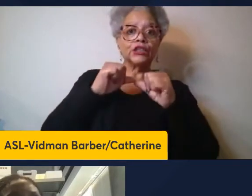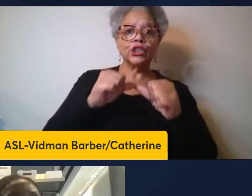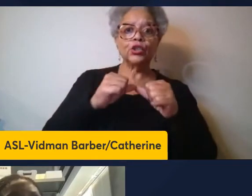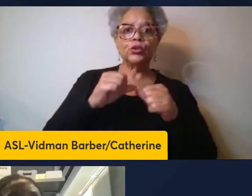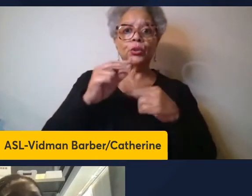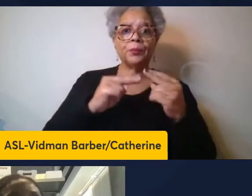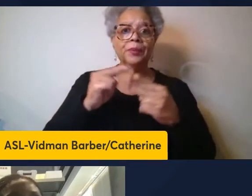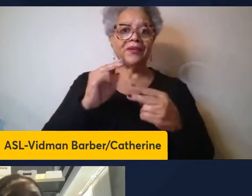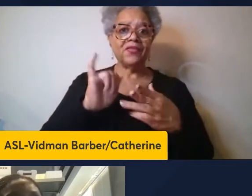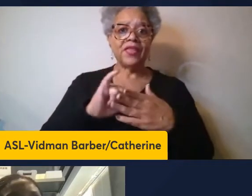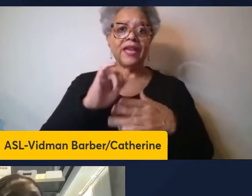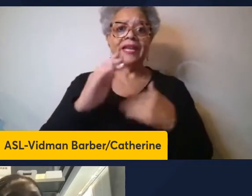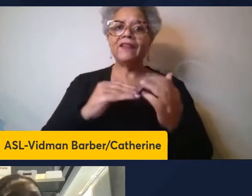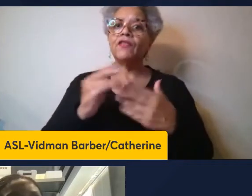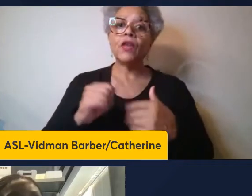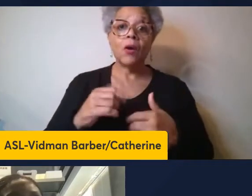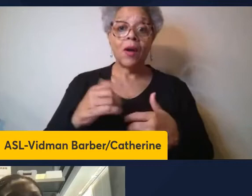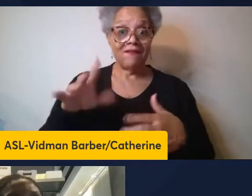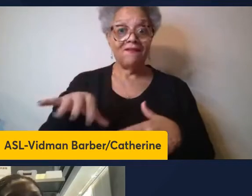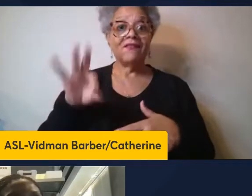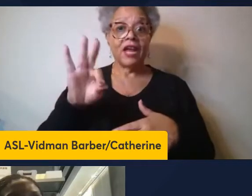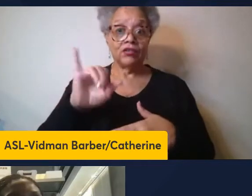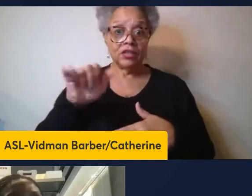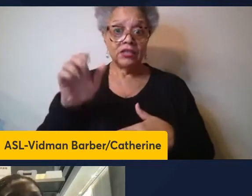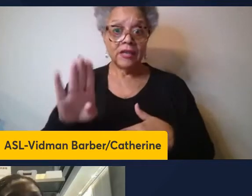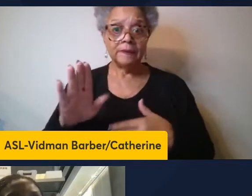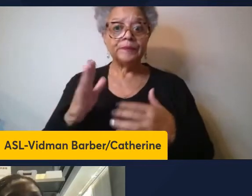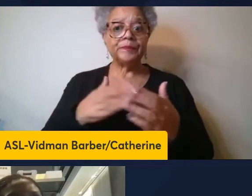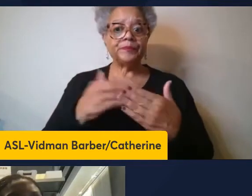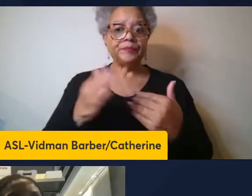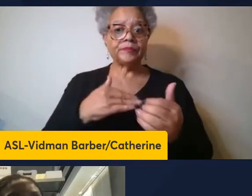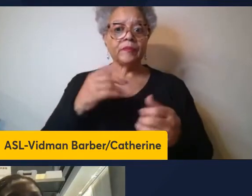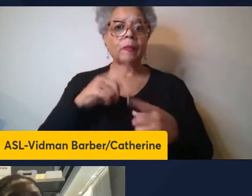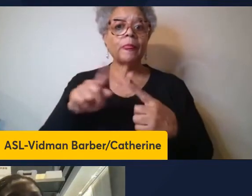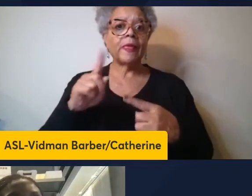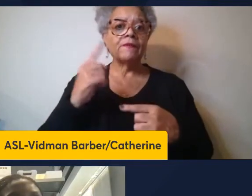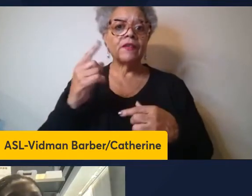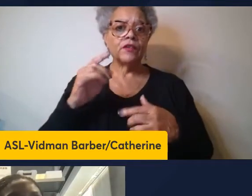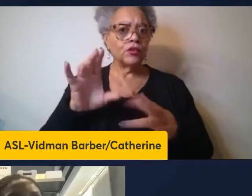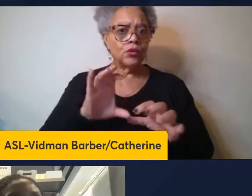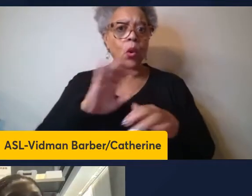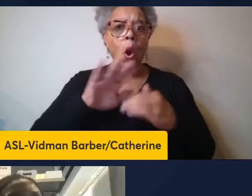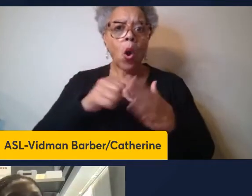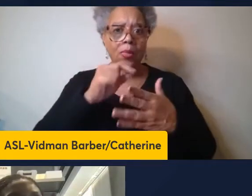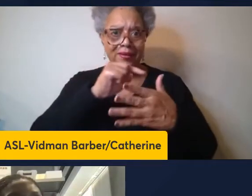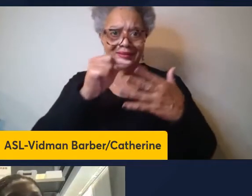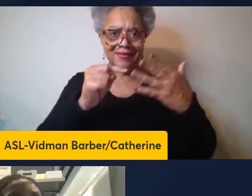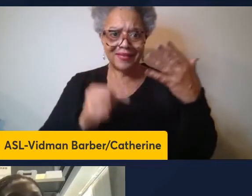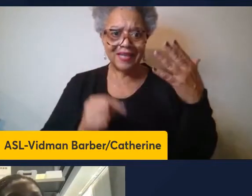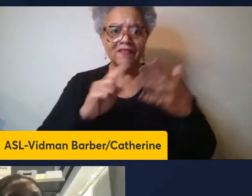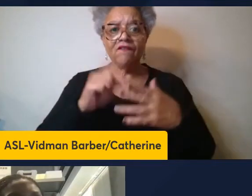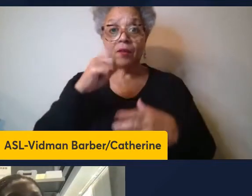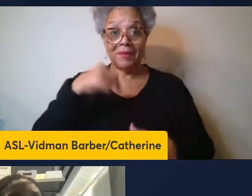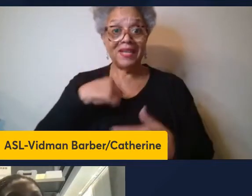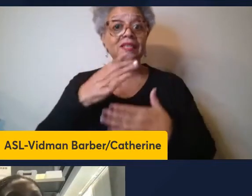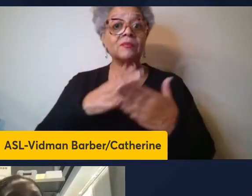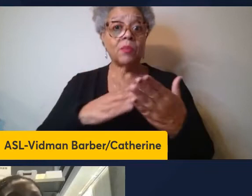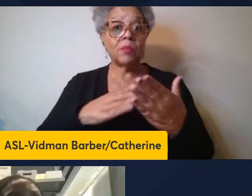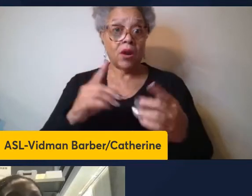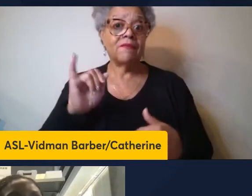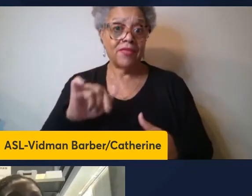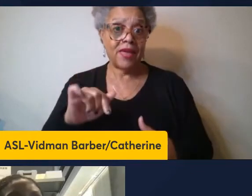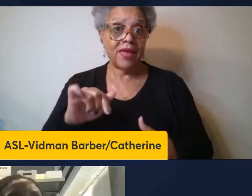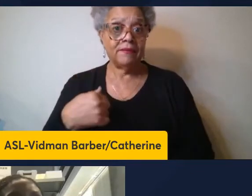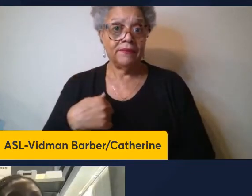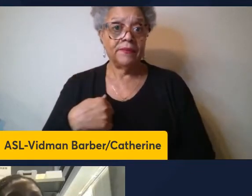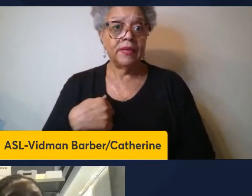even though I've landed a job, even though I get to speak, even though I get to do all of these things. For me, it's a part of me now. So